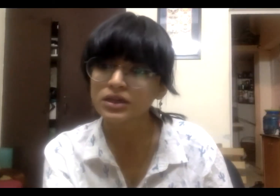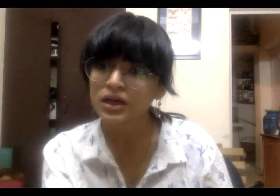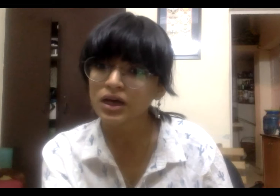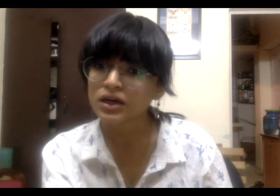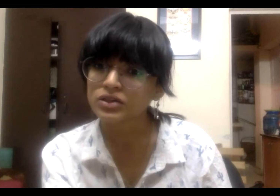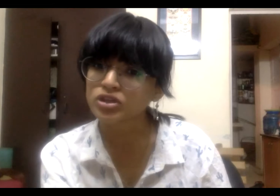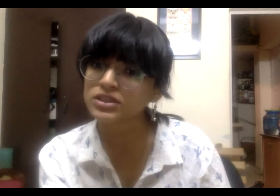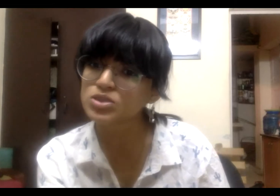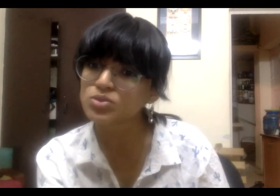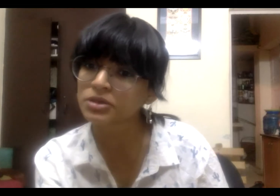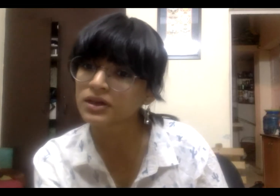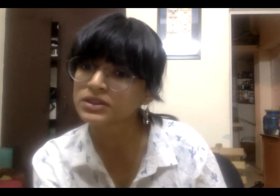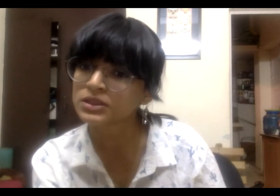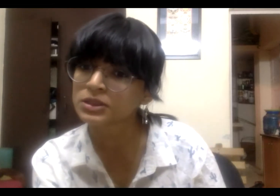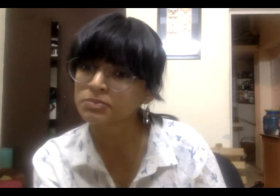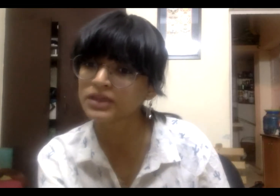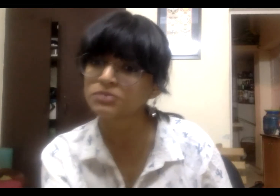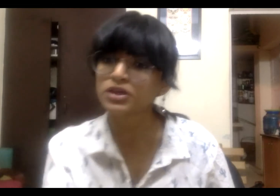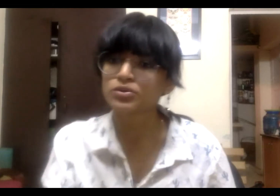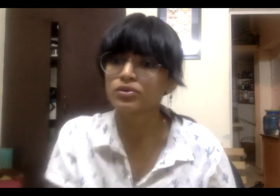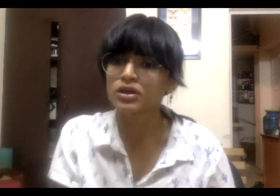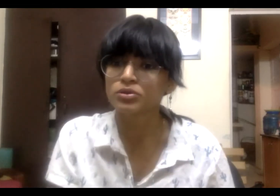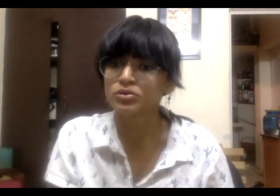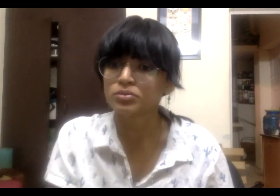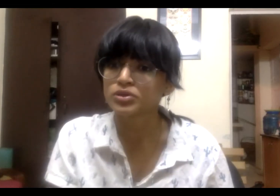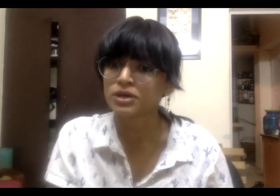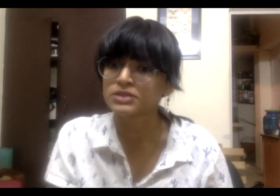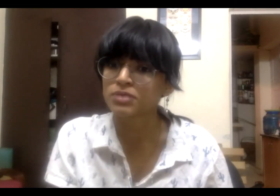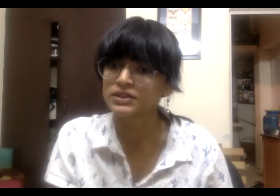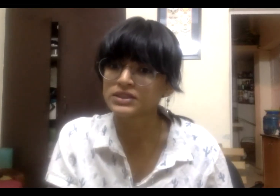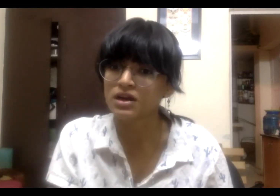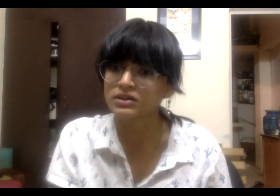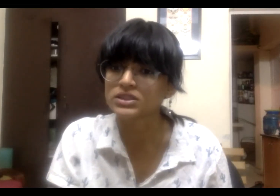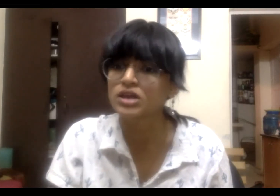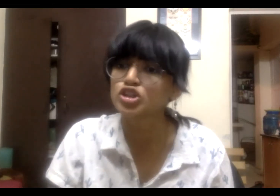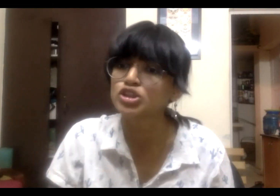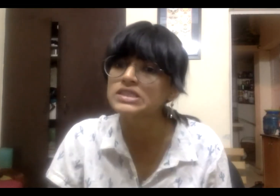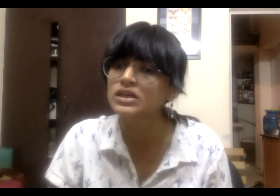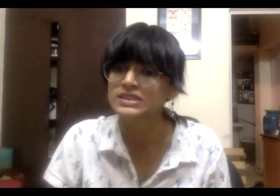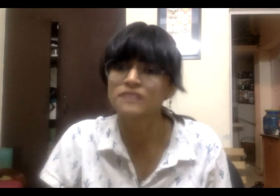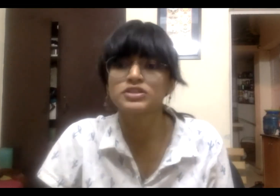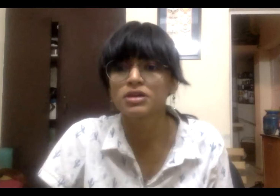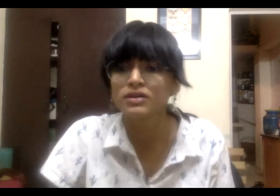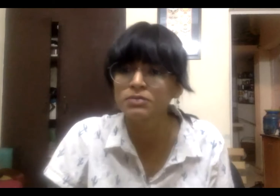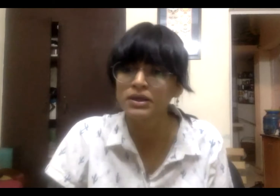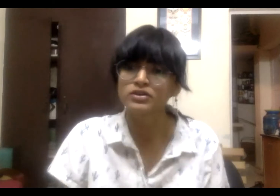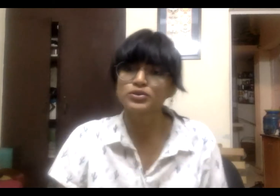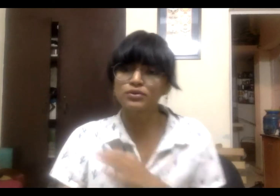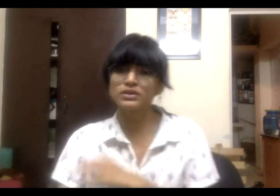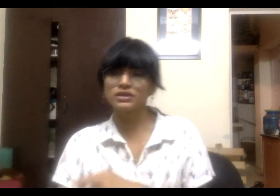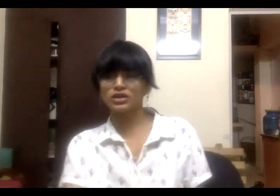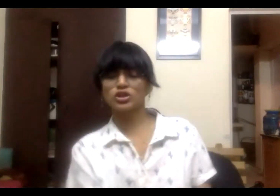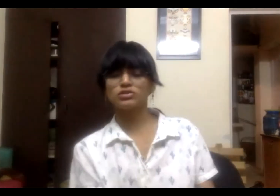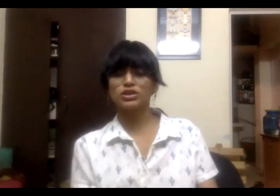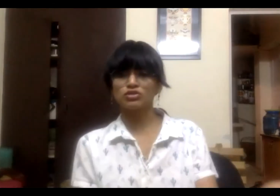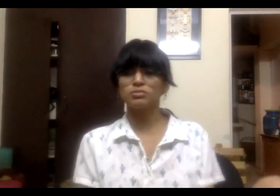Kamini. Jagdish Swaminathan played a big role in Bhuribai's path as an artist. Does she see herself similarly playing a role